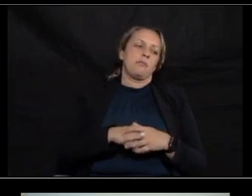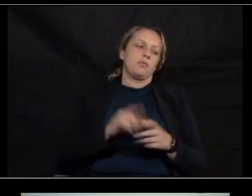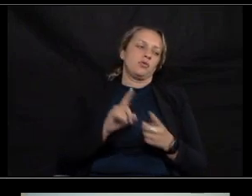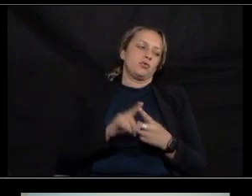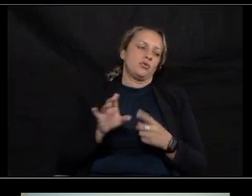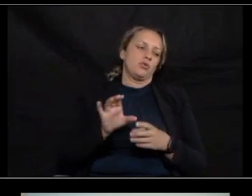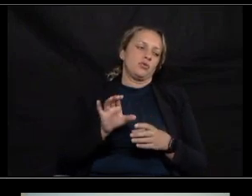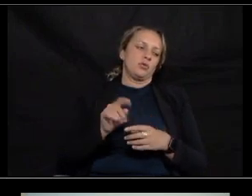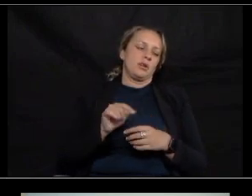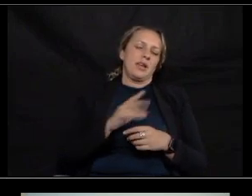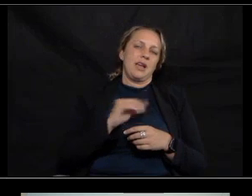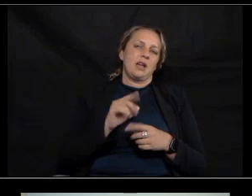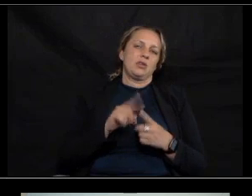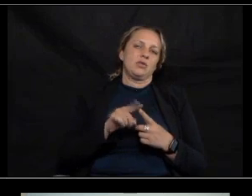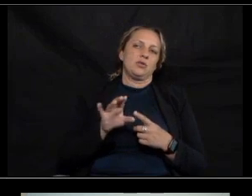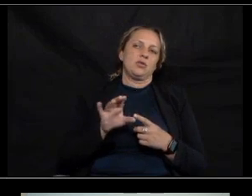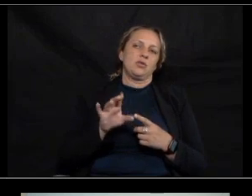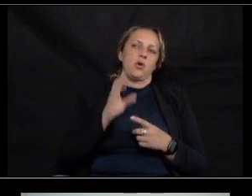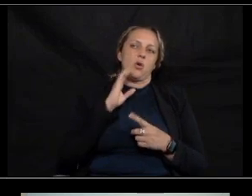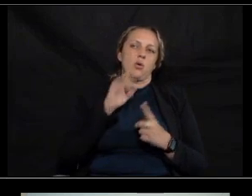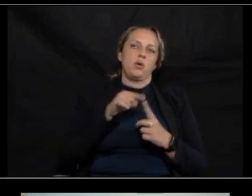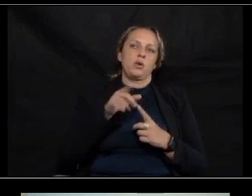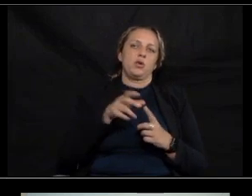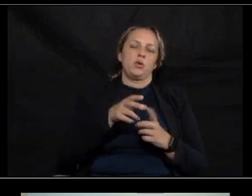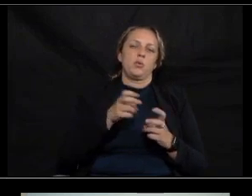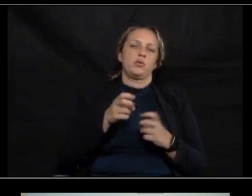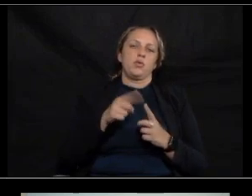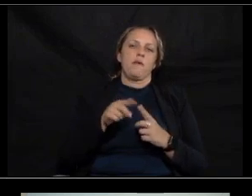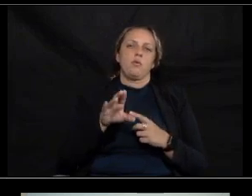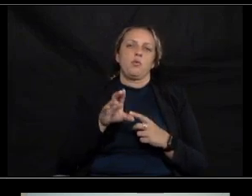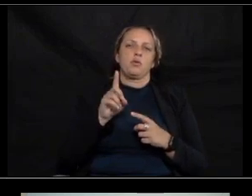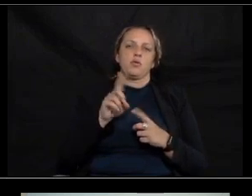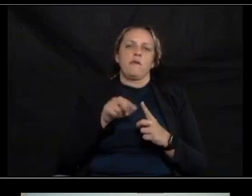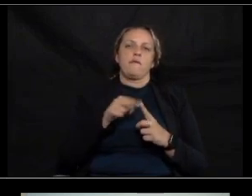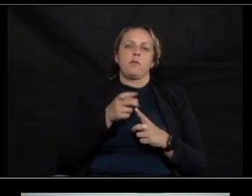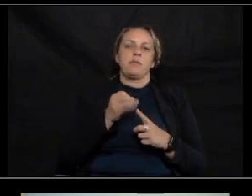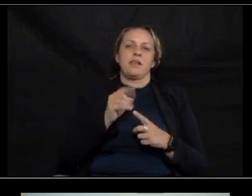to do it and to know when you can withdraw from it as well.